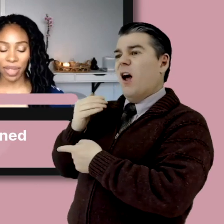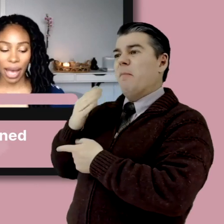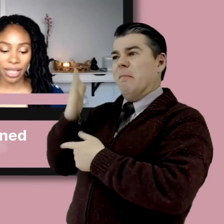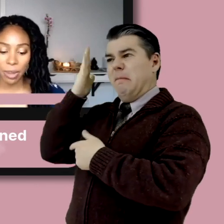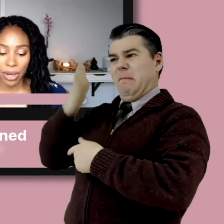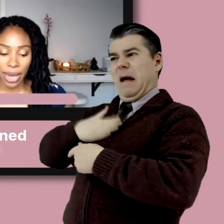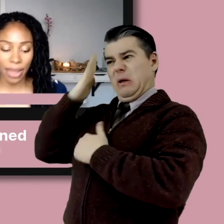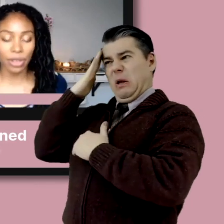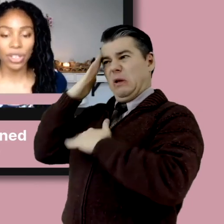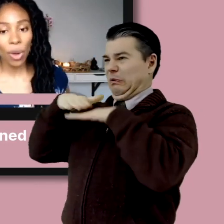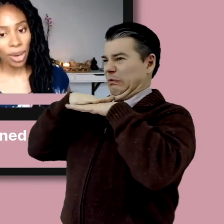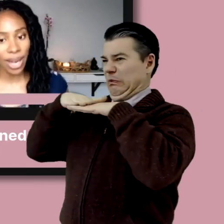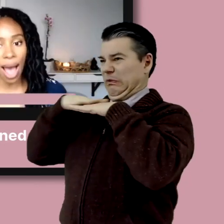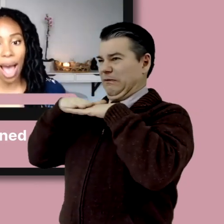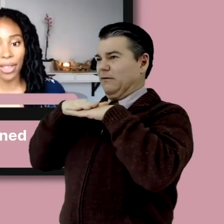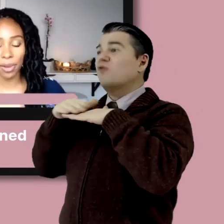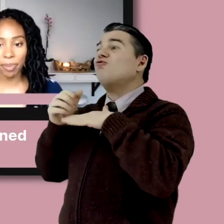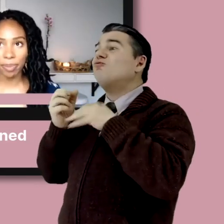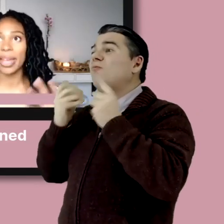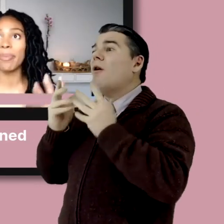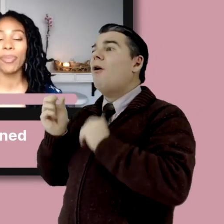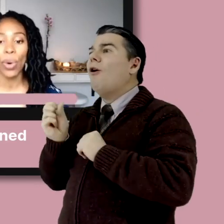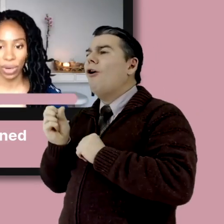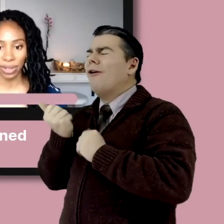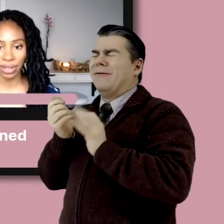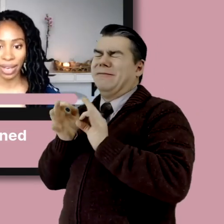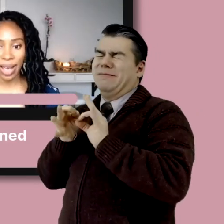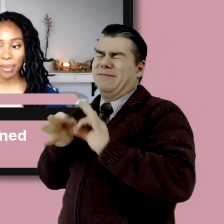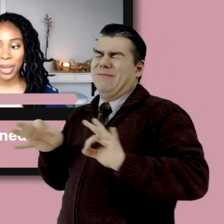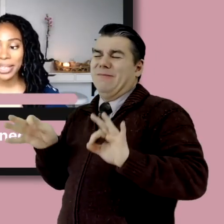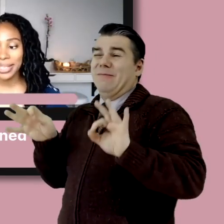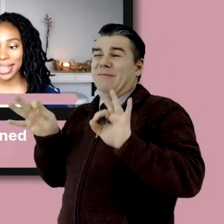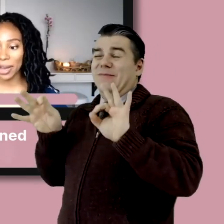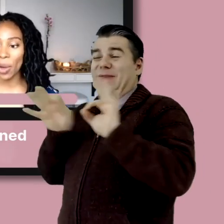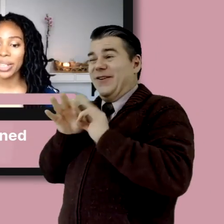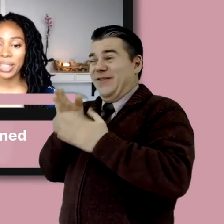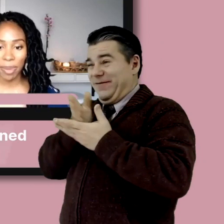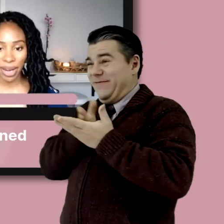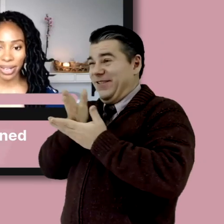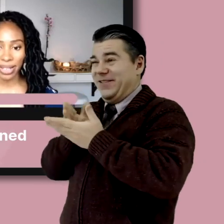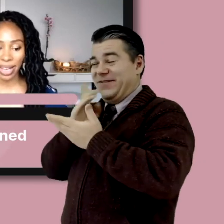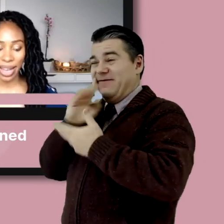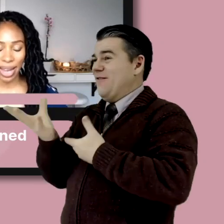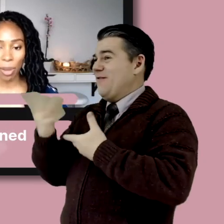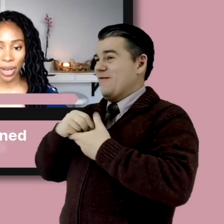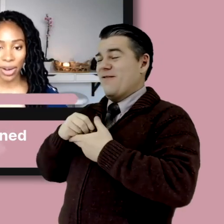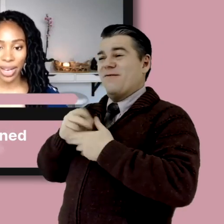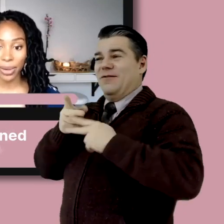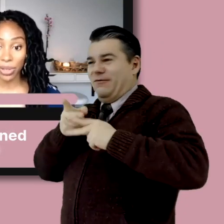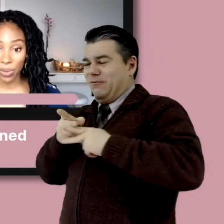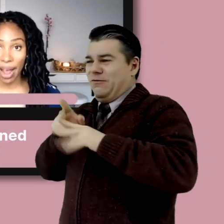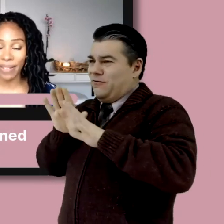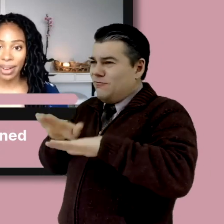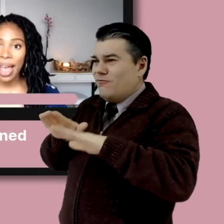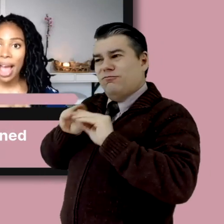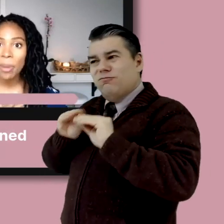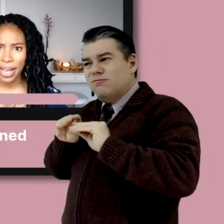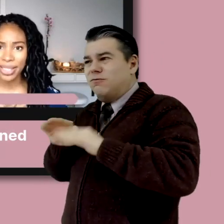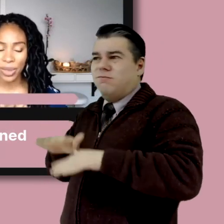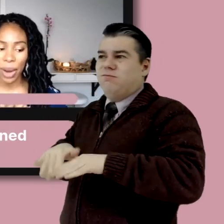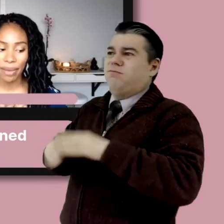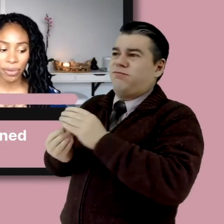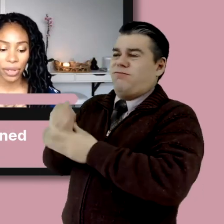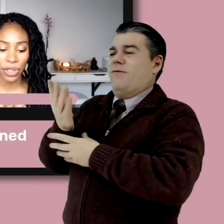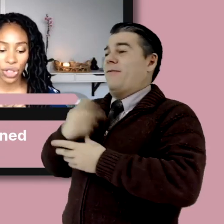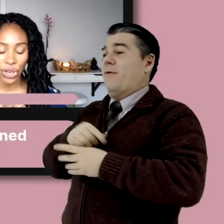tip of the iceberg, and there's so many other important pieces that go into parenting and helping our kiddos thrive and helping